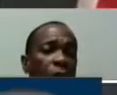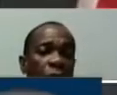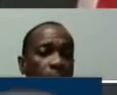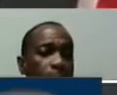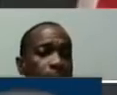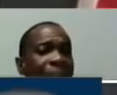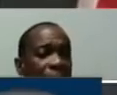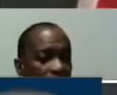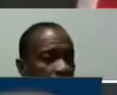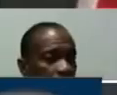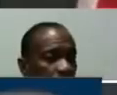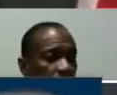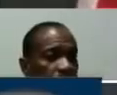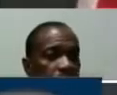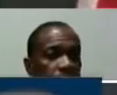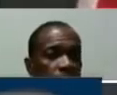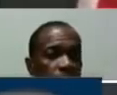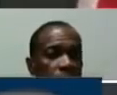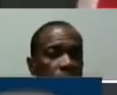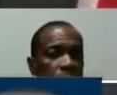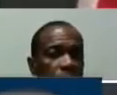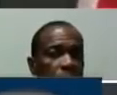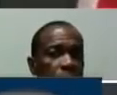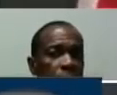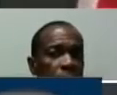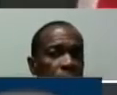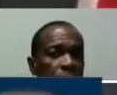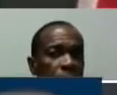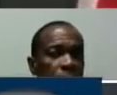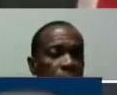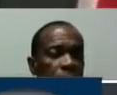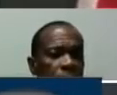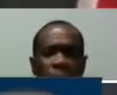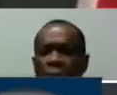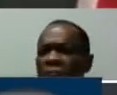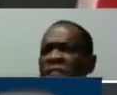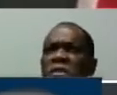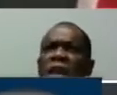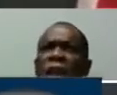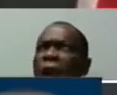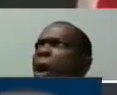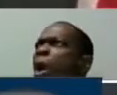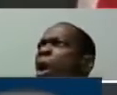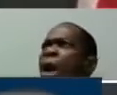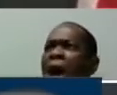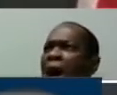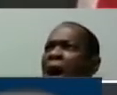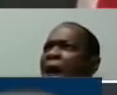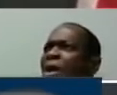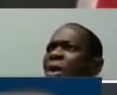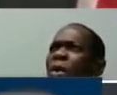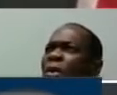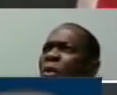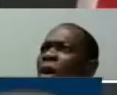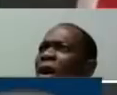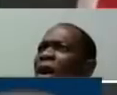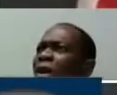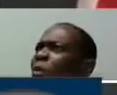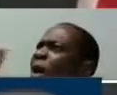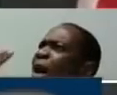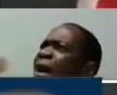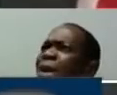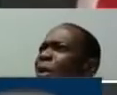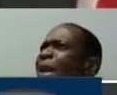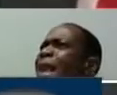Because if we say that you stay away because you don't like the vaccination program and you're paid, then we will